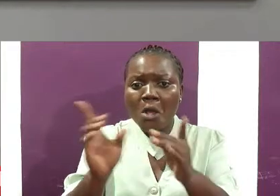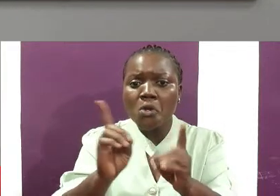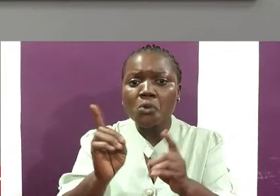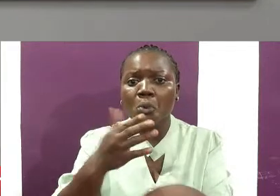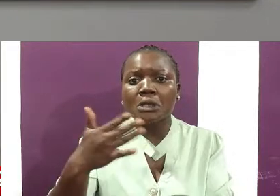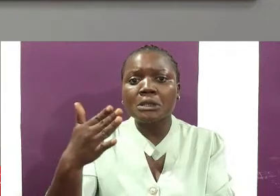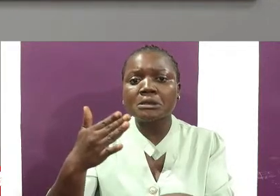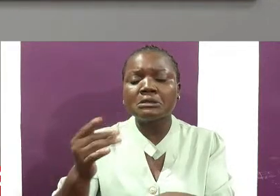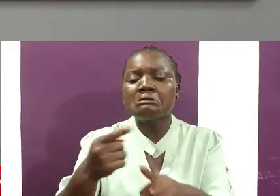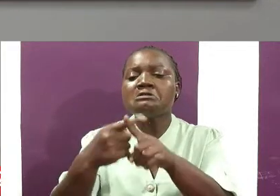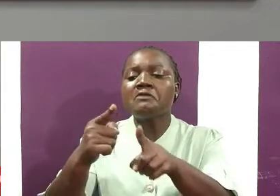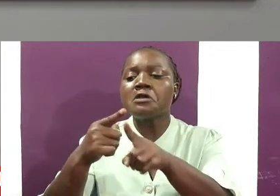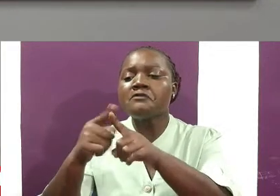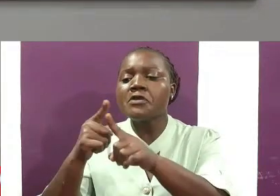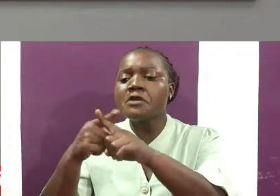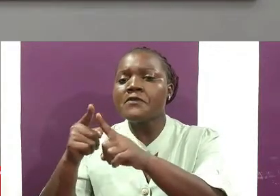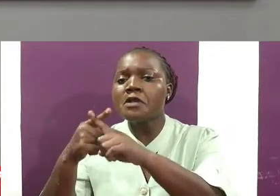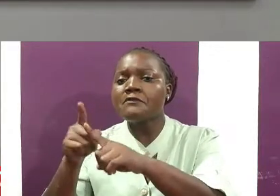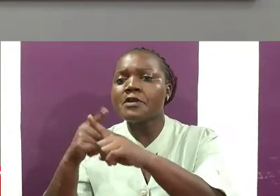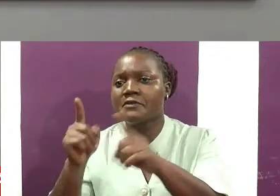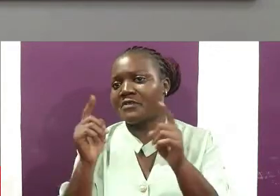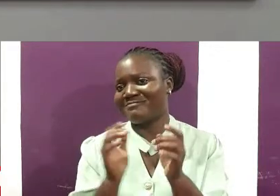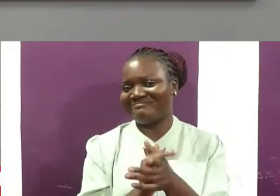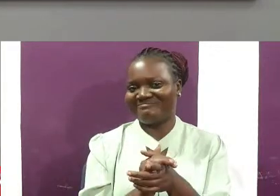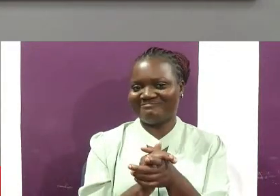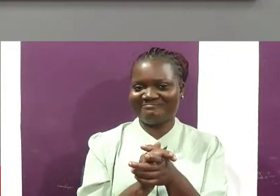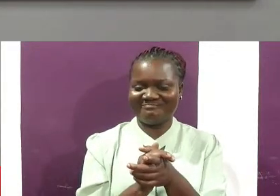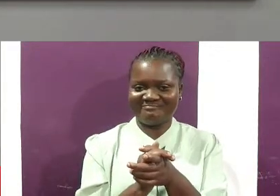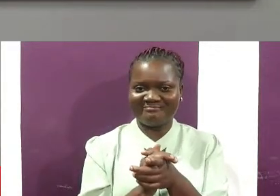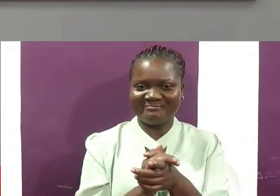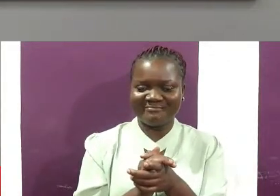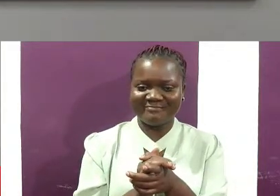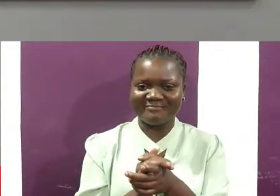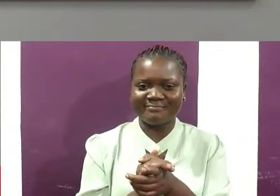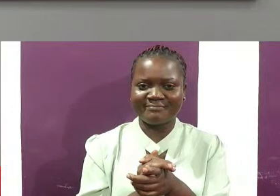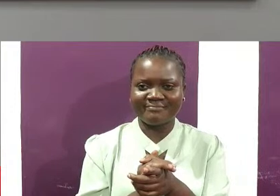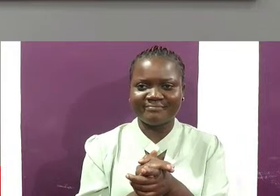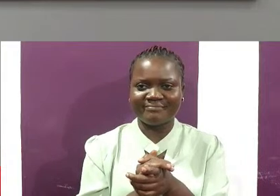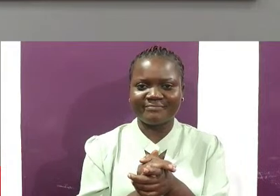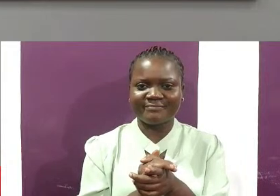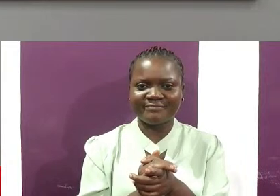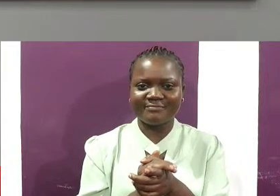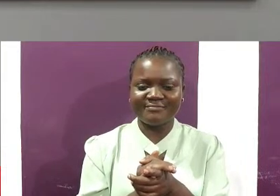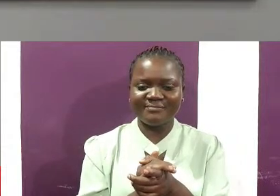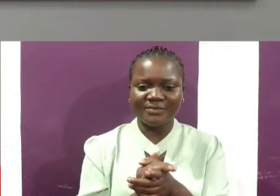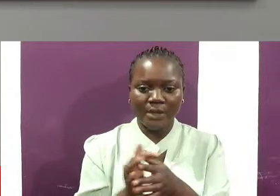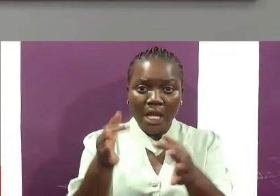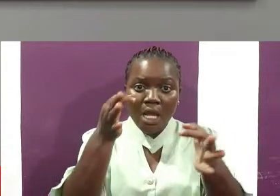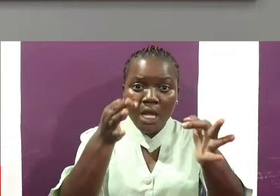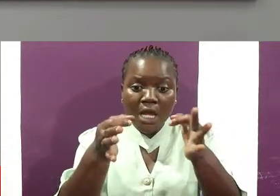With different names and different beliefs, you cannot have unity in differences in doctrine.